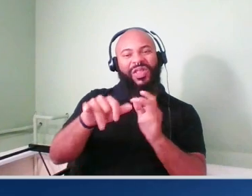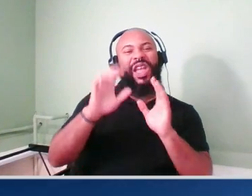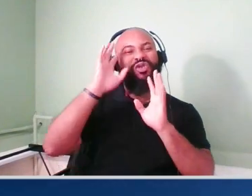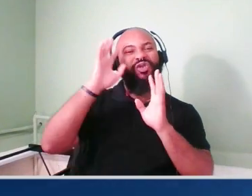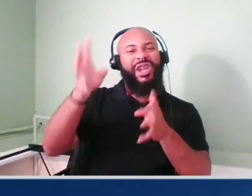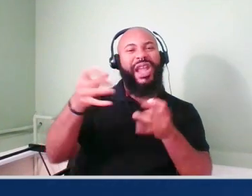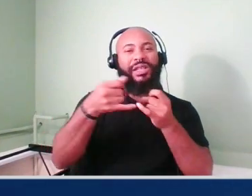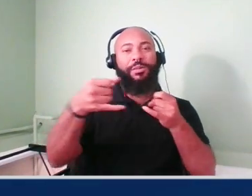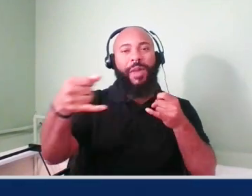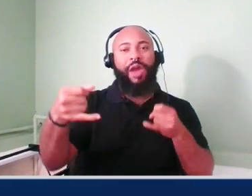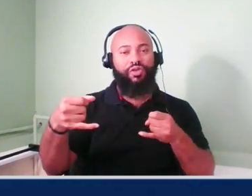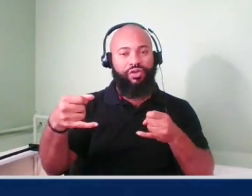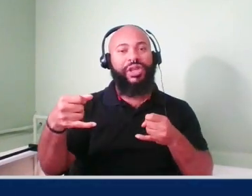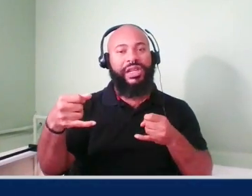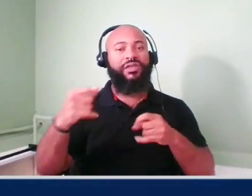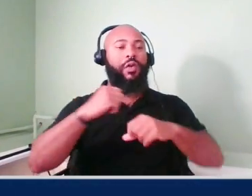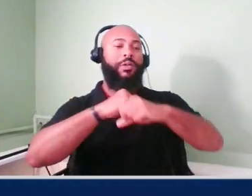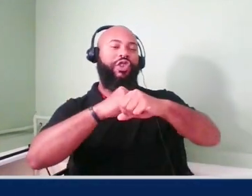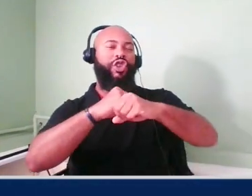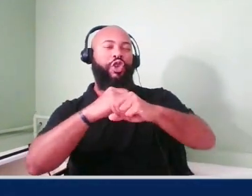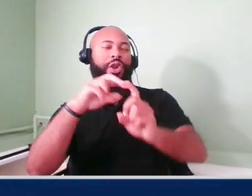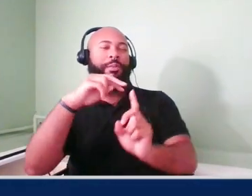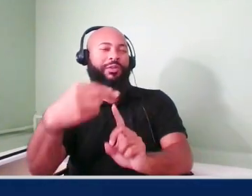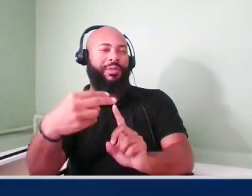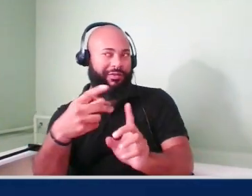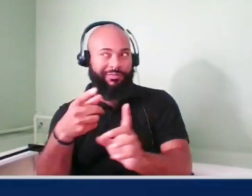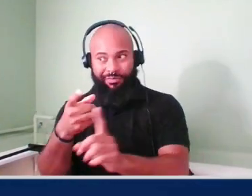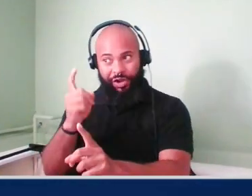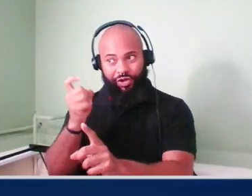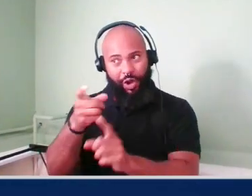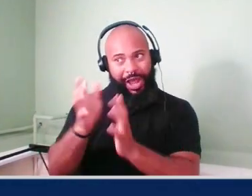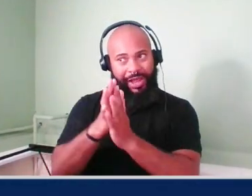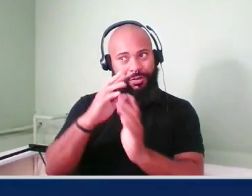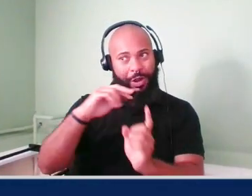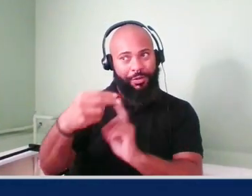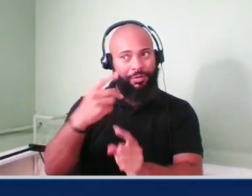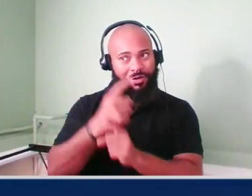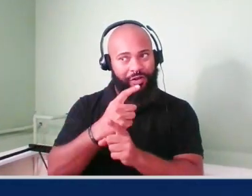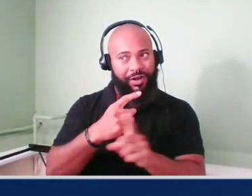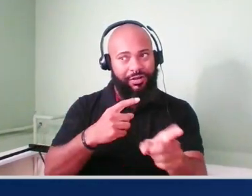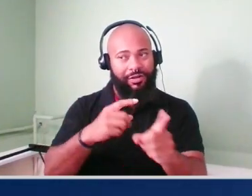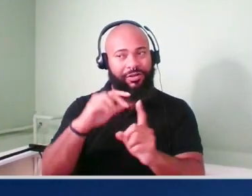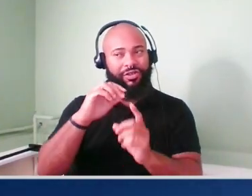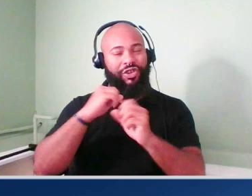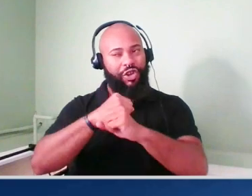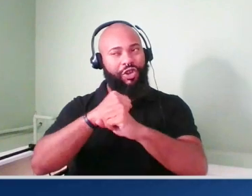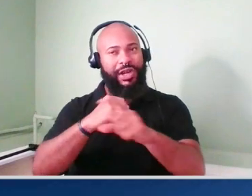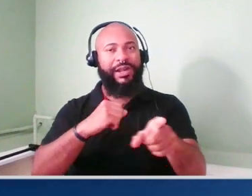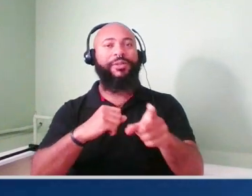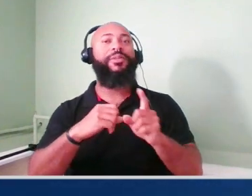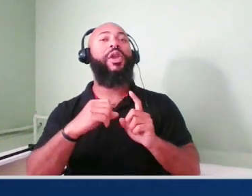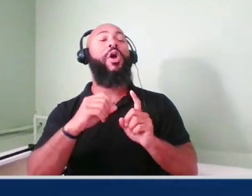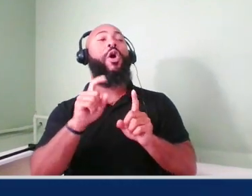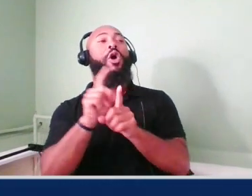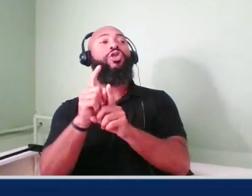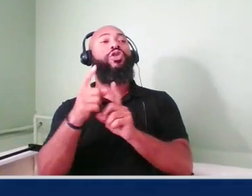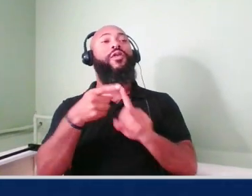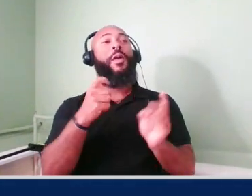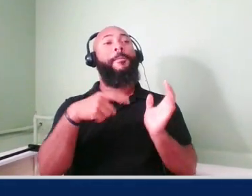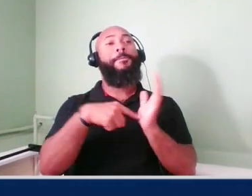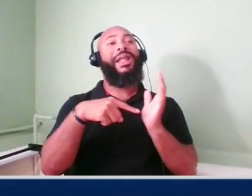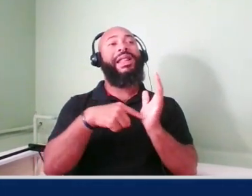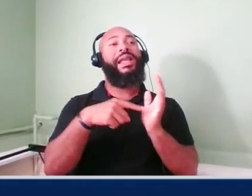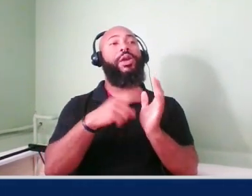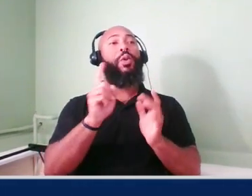from a security perspective, since you asked about security, right? And yes. Even from a billing perspective where you need to have a certain billing associated with the